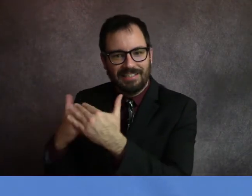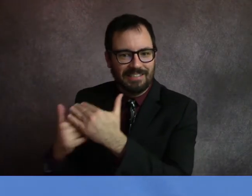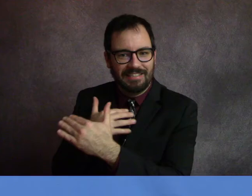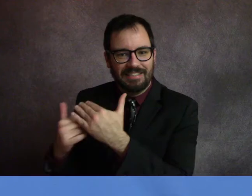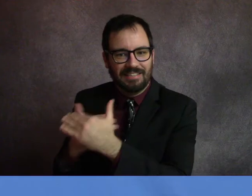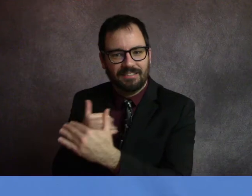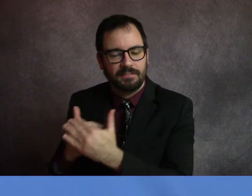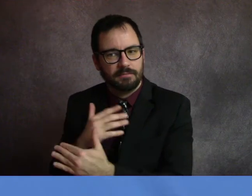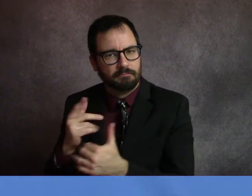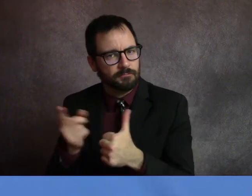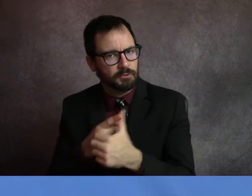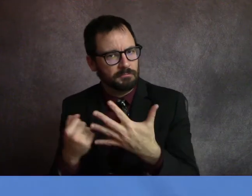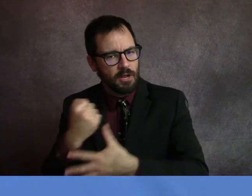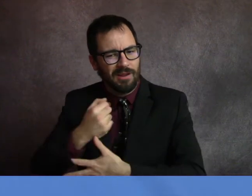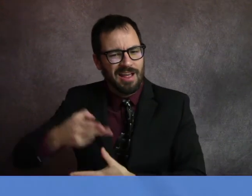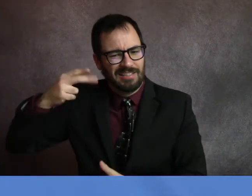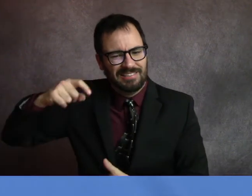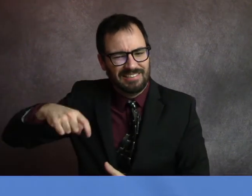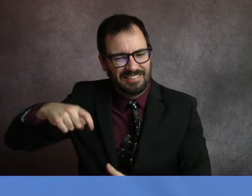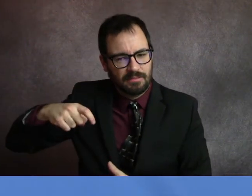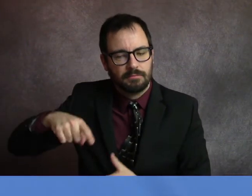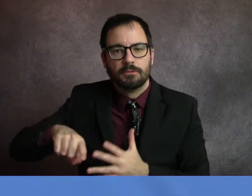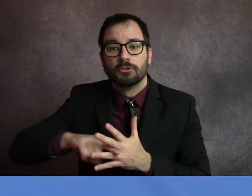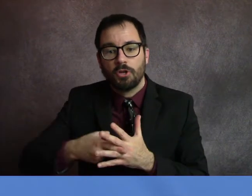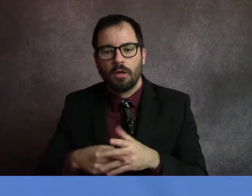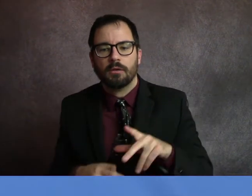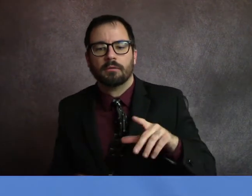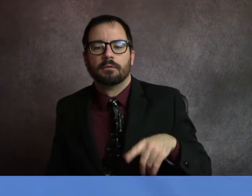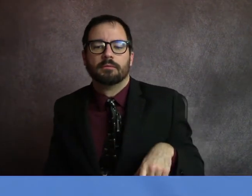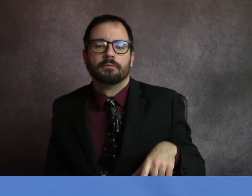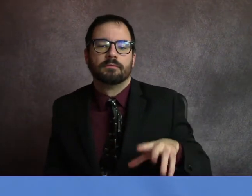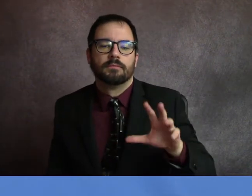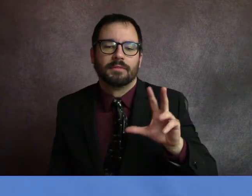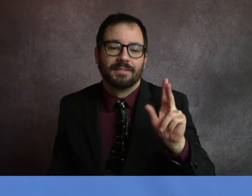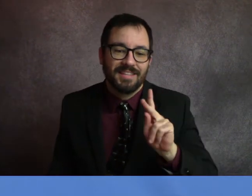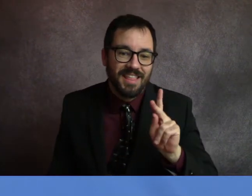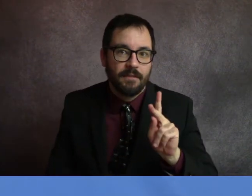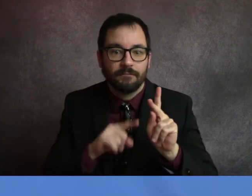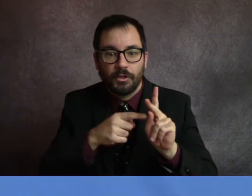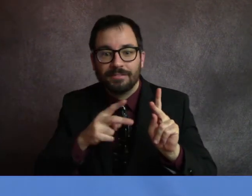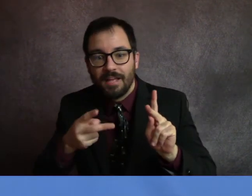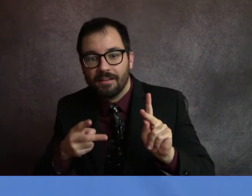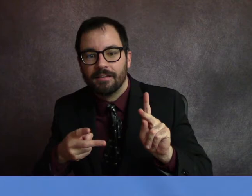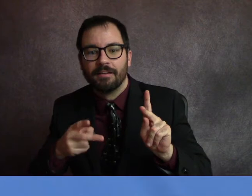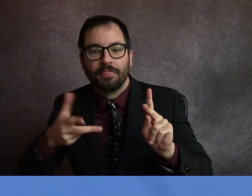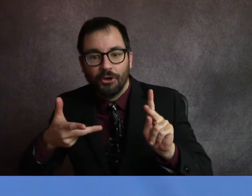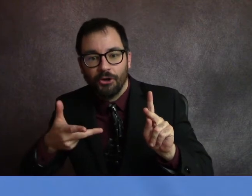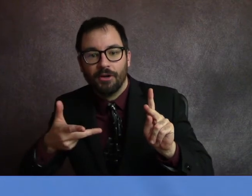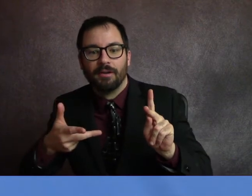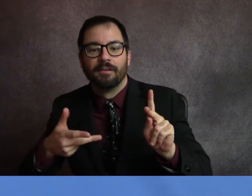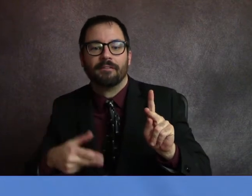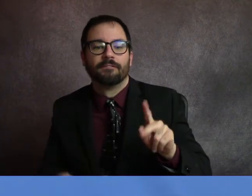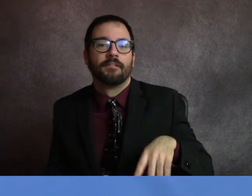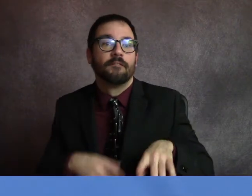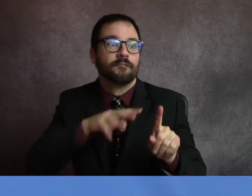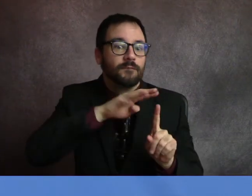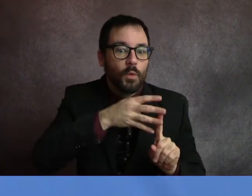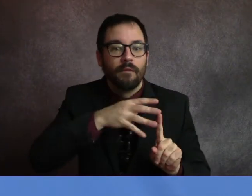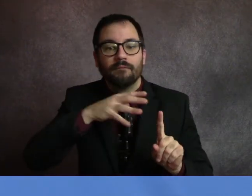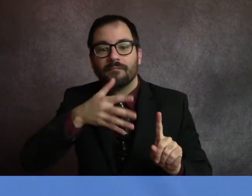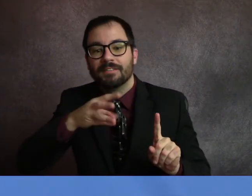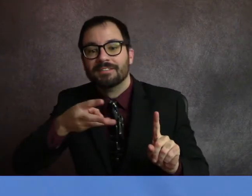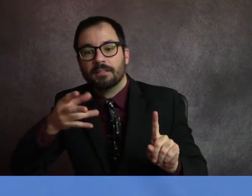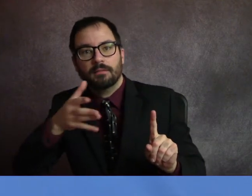go back with the highest need students first, and then we're going to go K0, K1, K2, 1 to 3, 4 to 8, and high school. And we'll